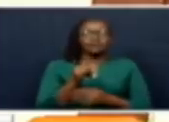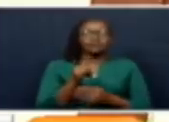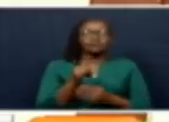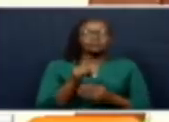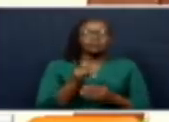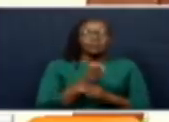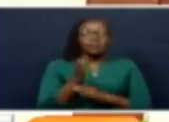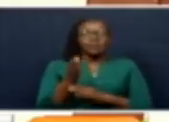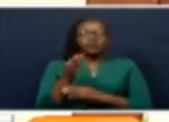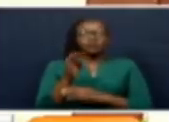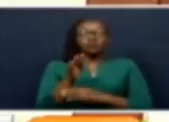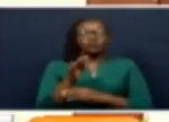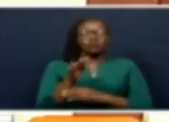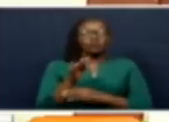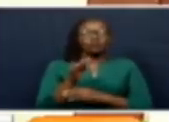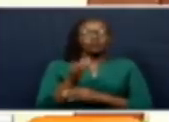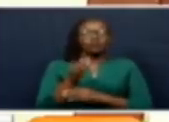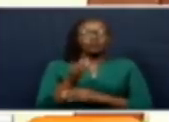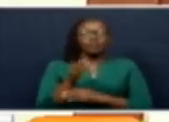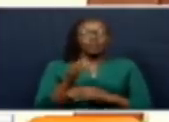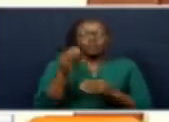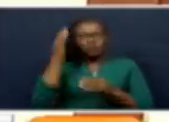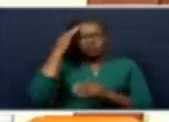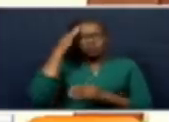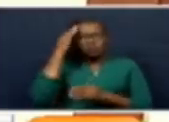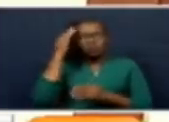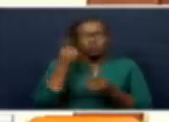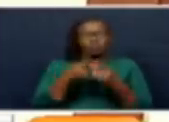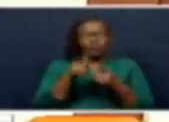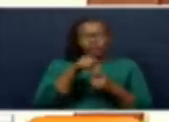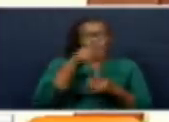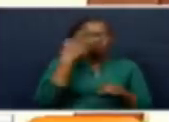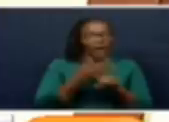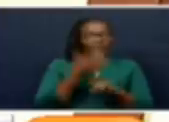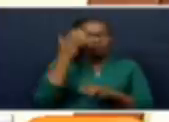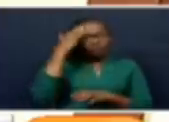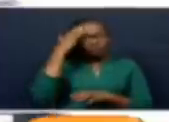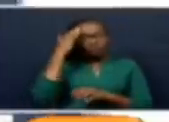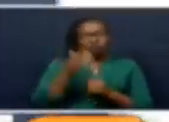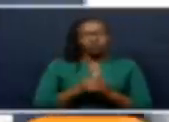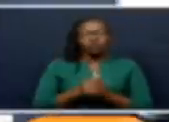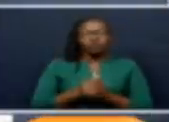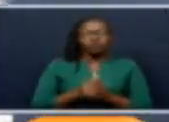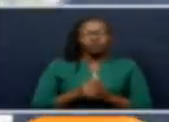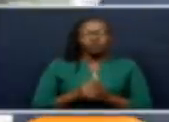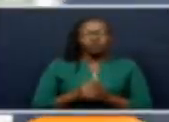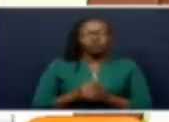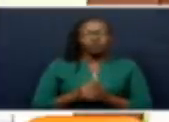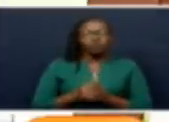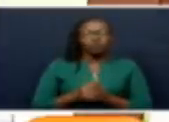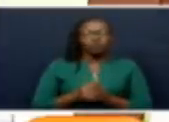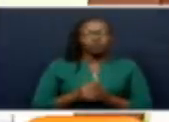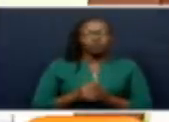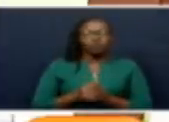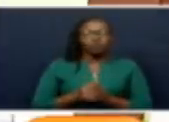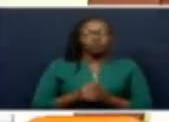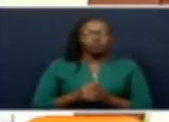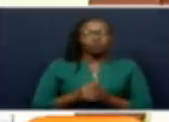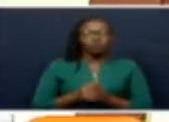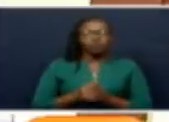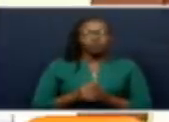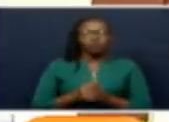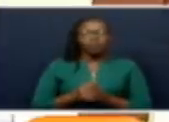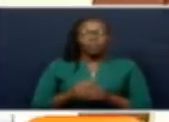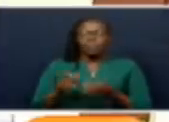region. Mm. And you cannot disobey a court order. Yeah. Yeah. You are attracting anarchy. Yes. Yeah. You heard the